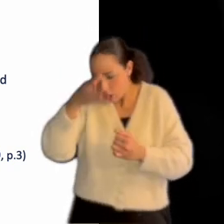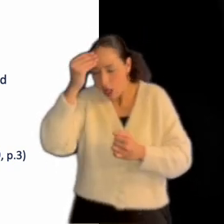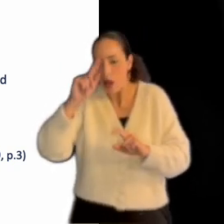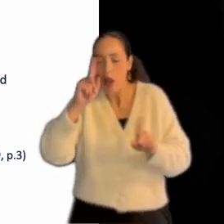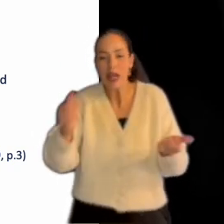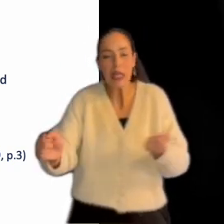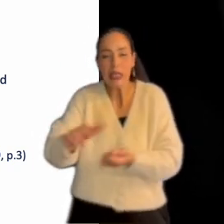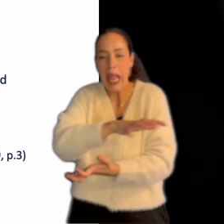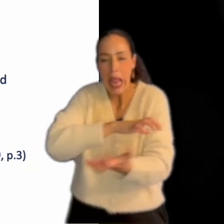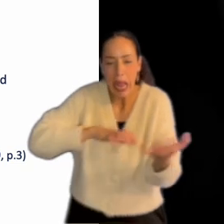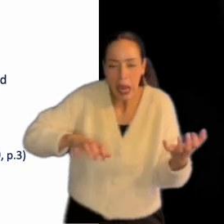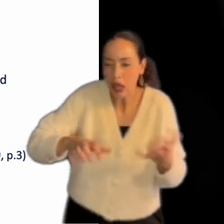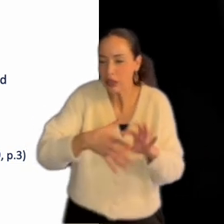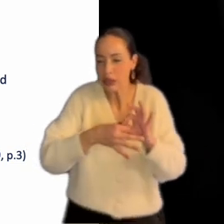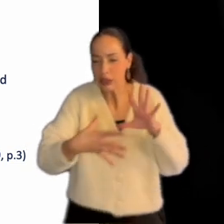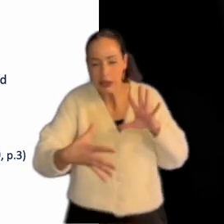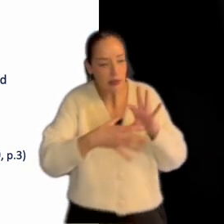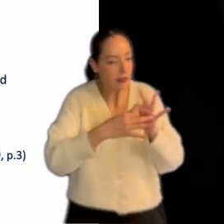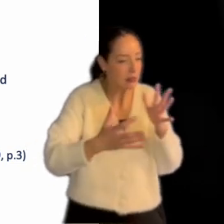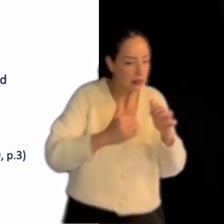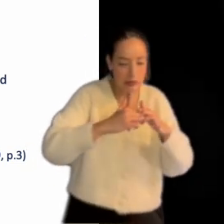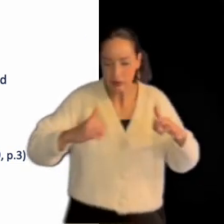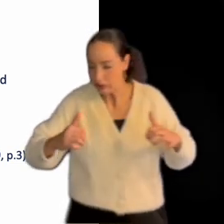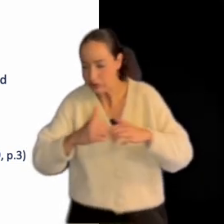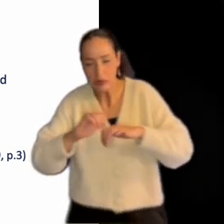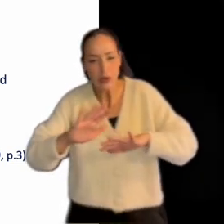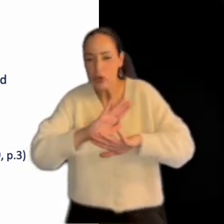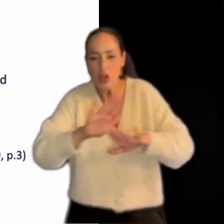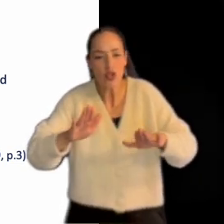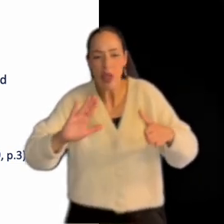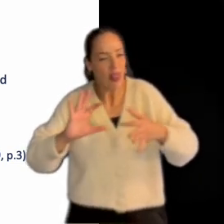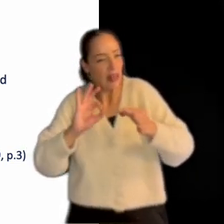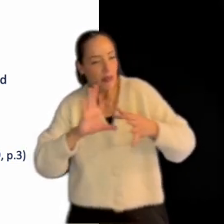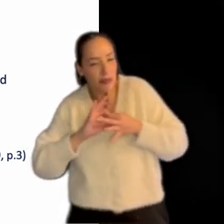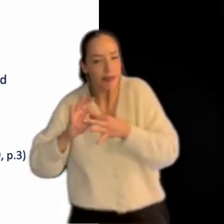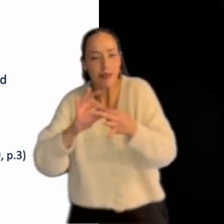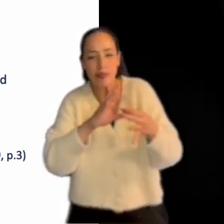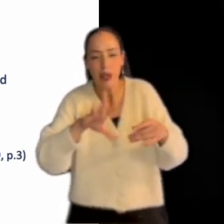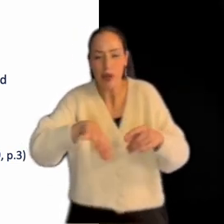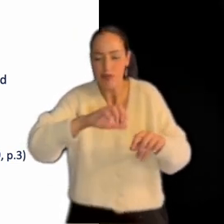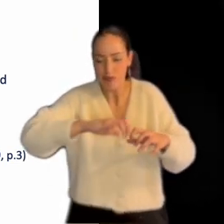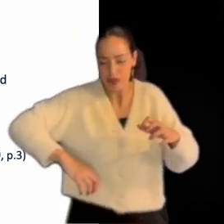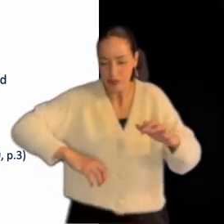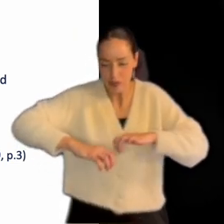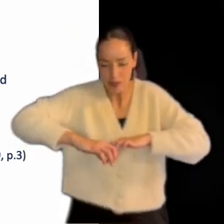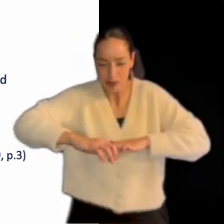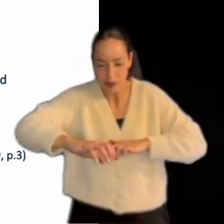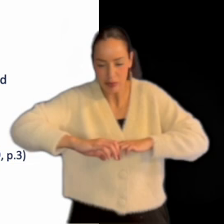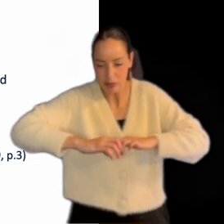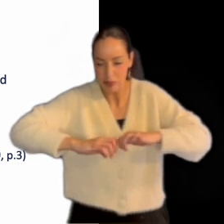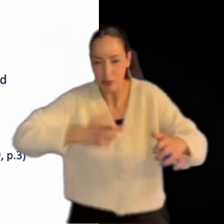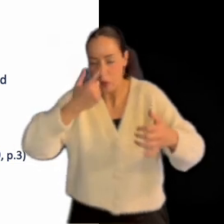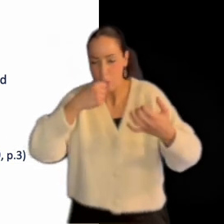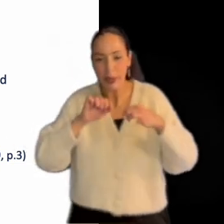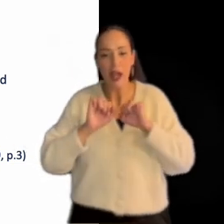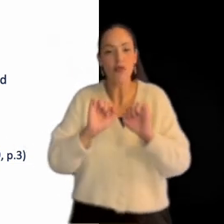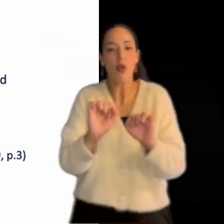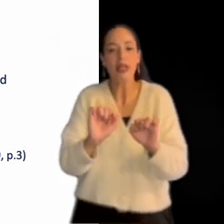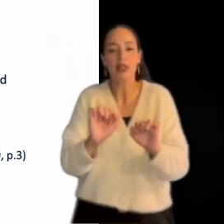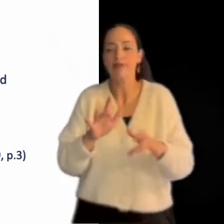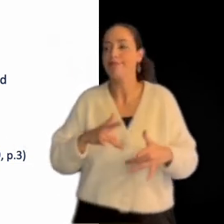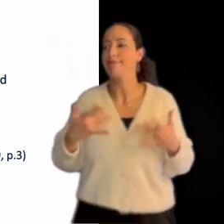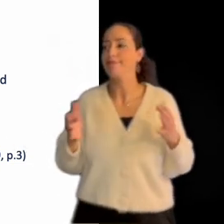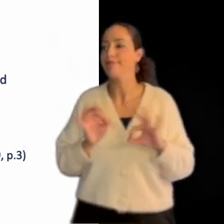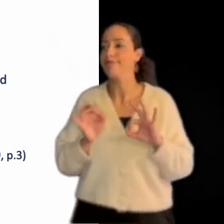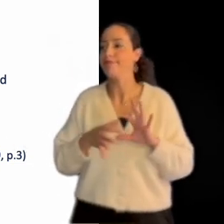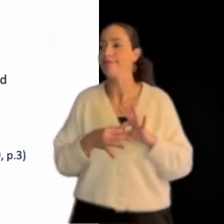disintegrated, incoherent and fragmented. They can be avoidant, numb, detached or dissociated, either emotionally or from the